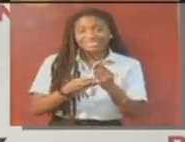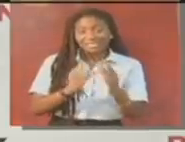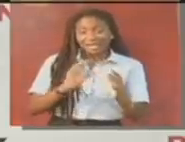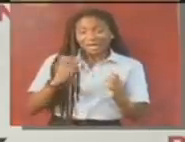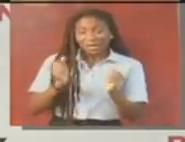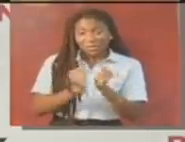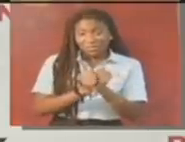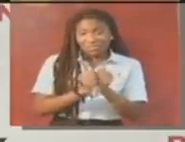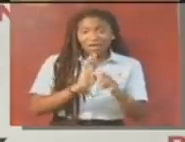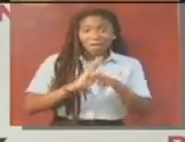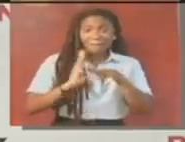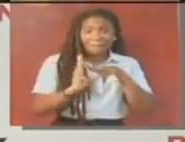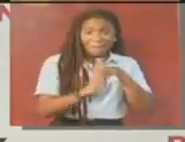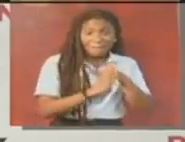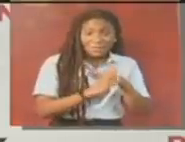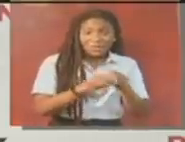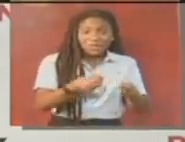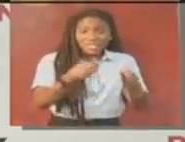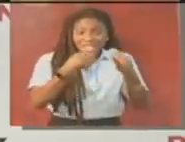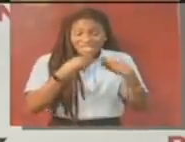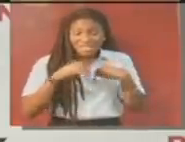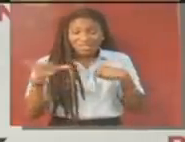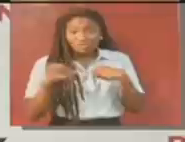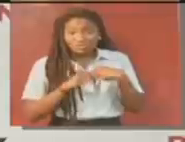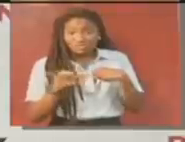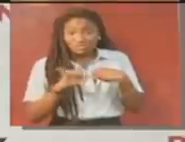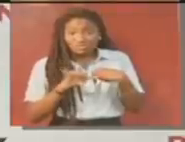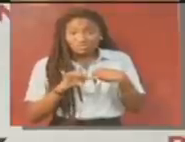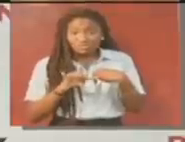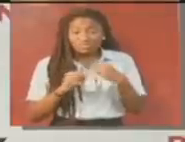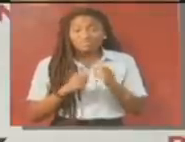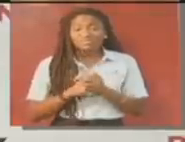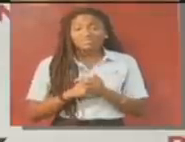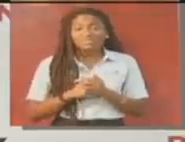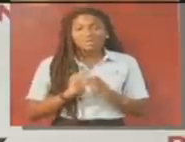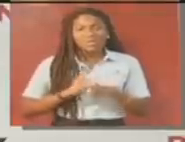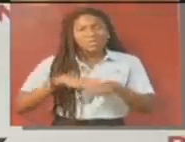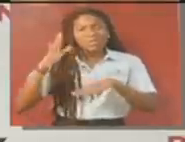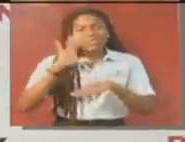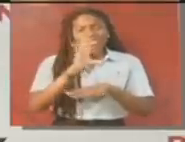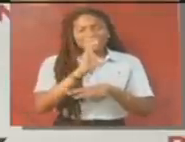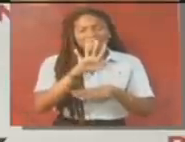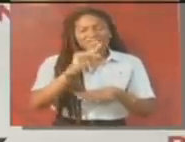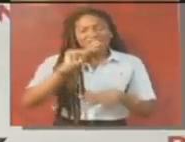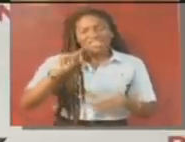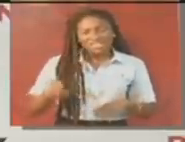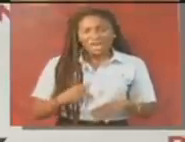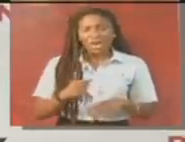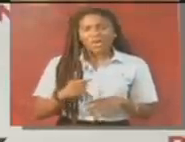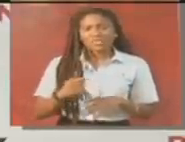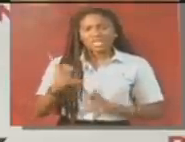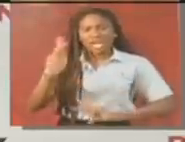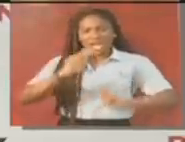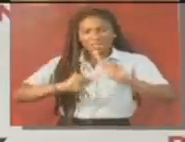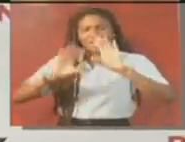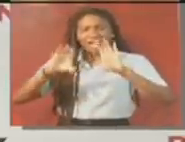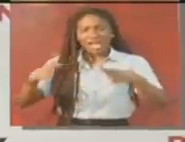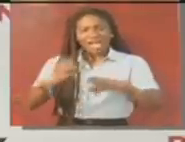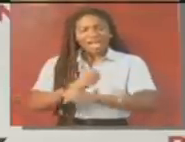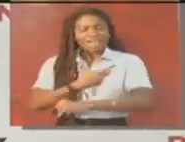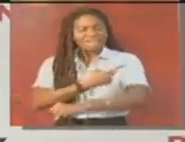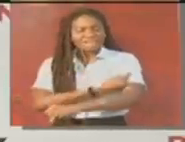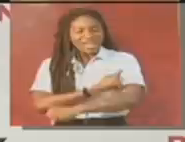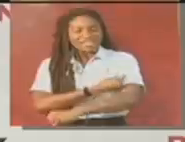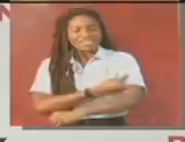from Barbados, we ended up with in excess of 75,000 doses, 75,600